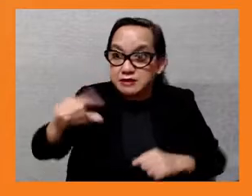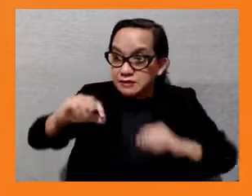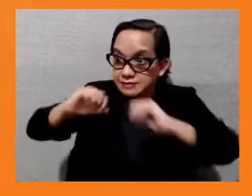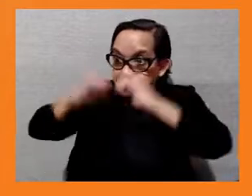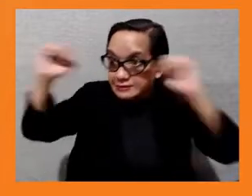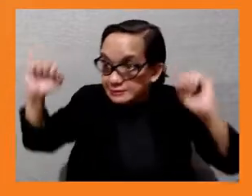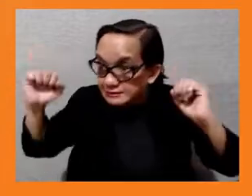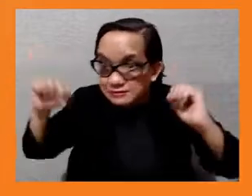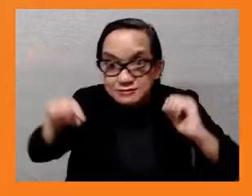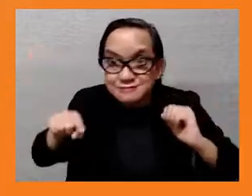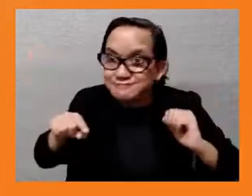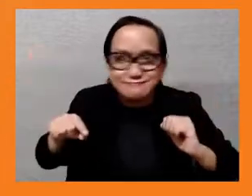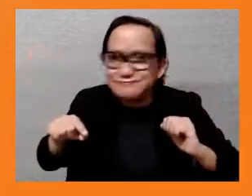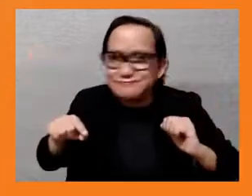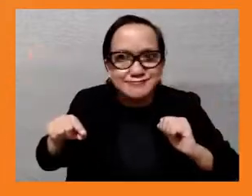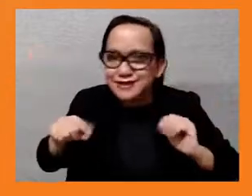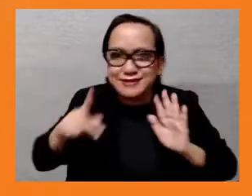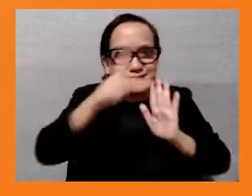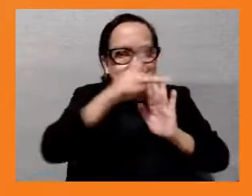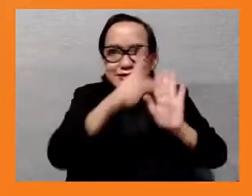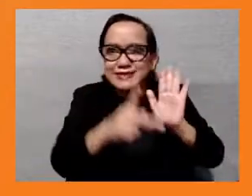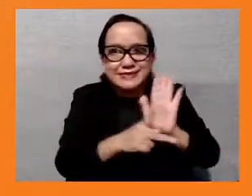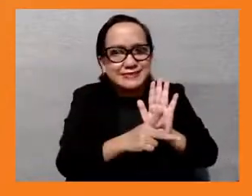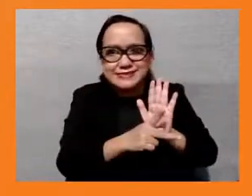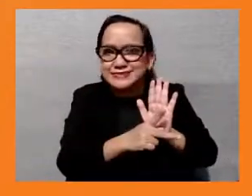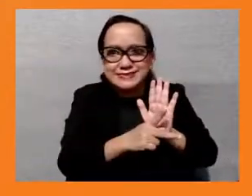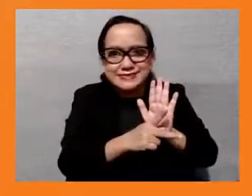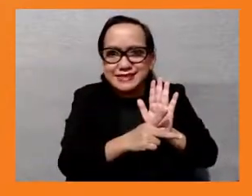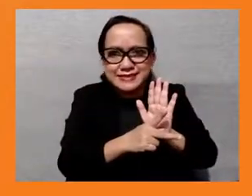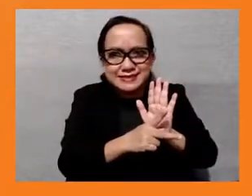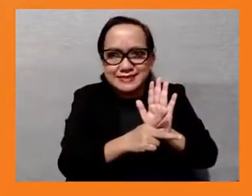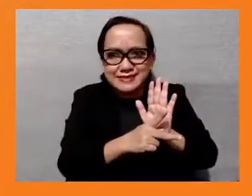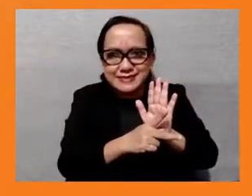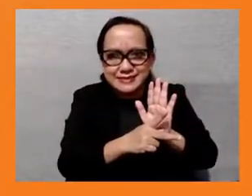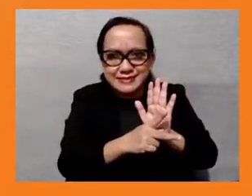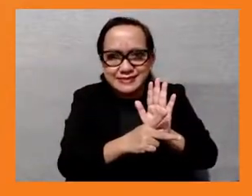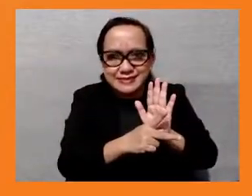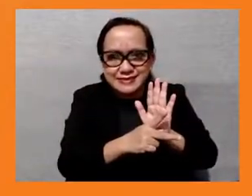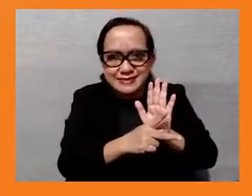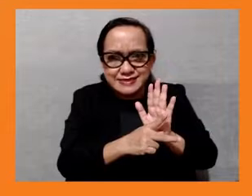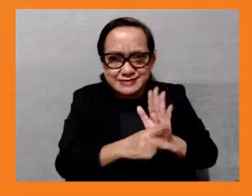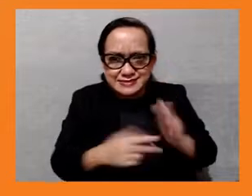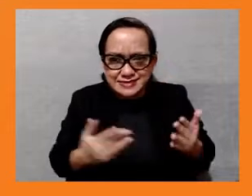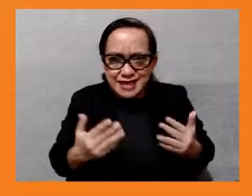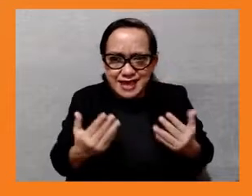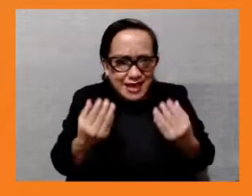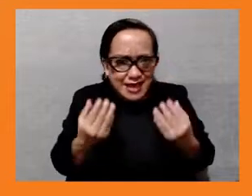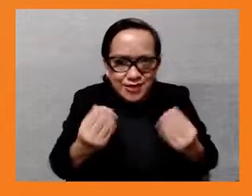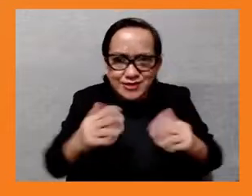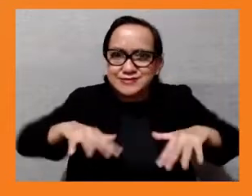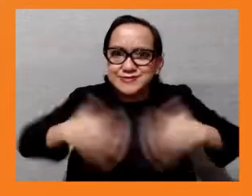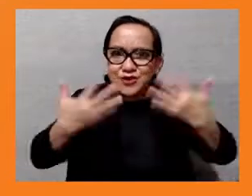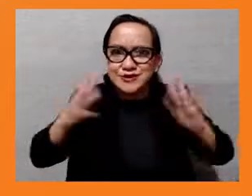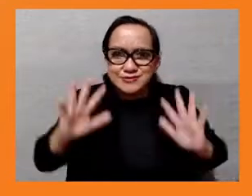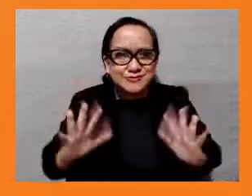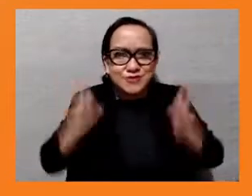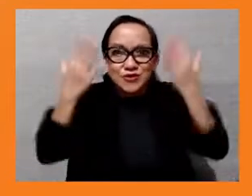probably say one of the most important areas is the development of a dedicated standard on stakeholder